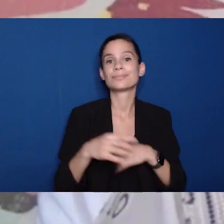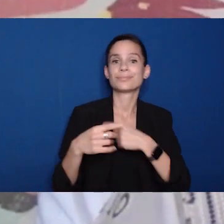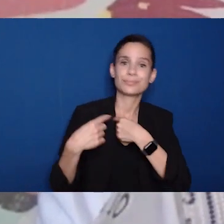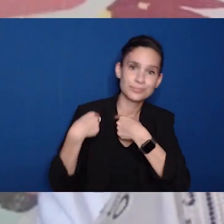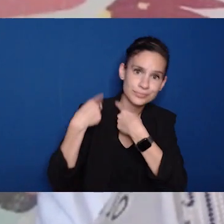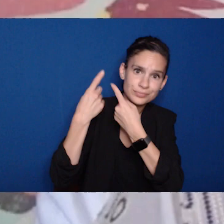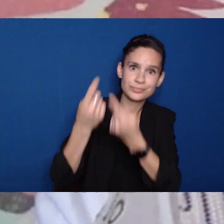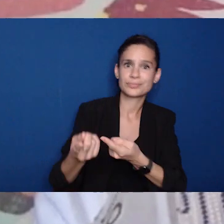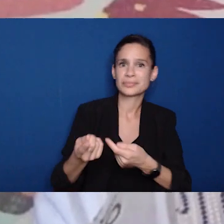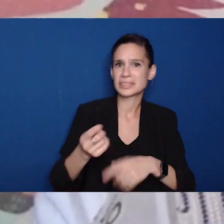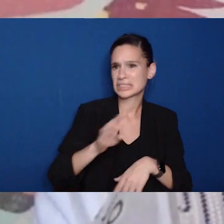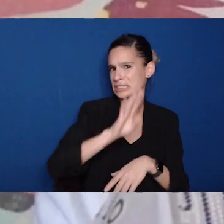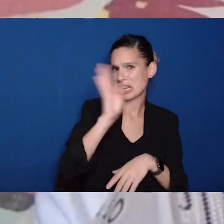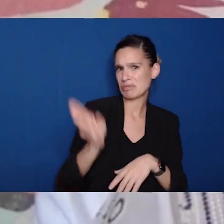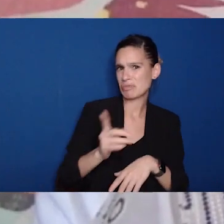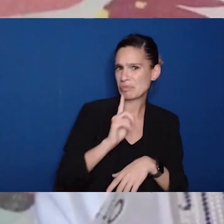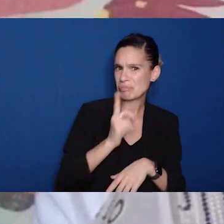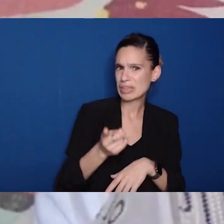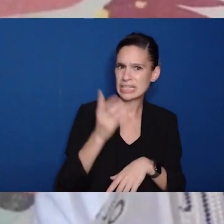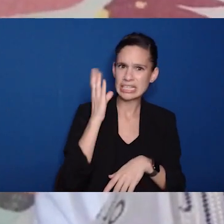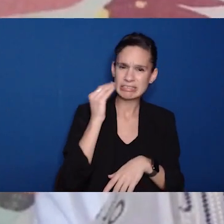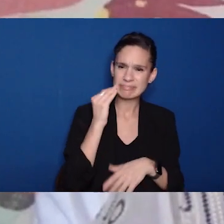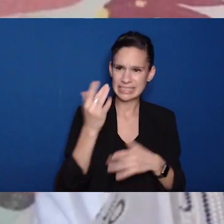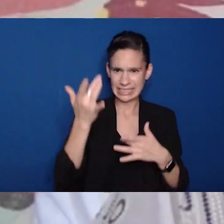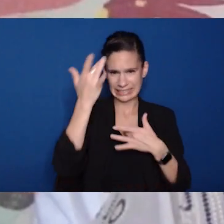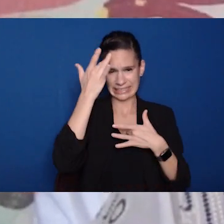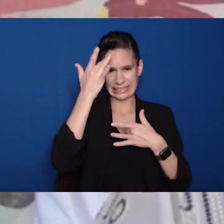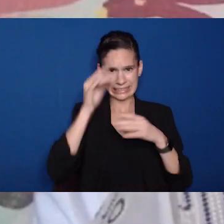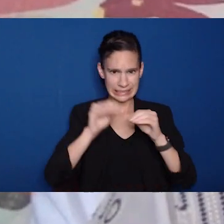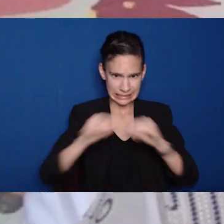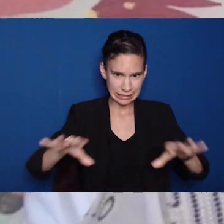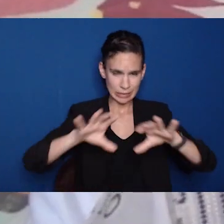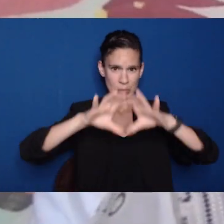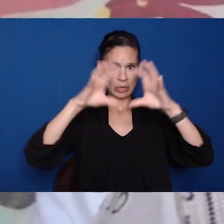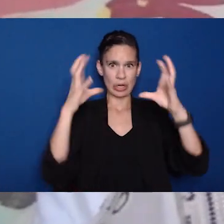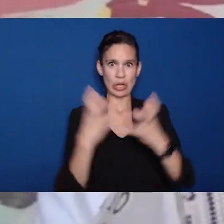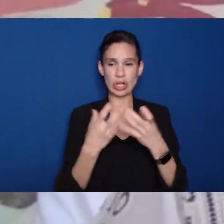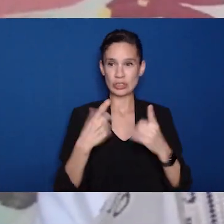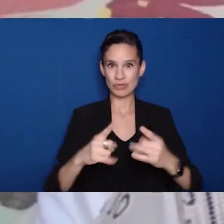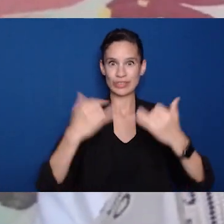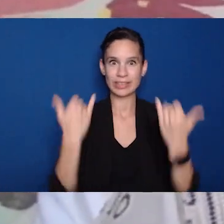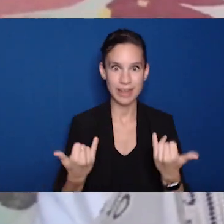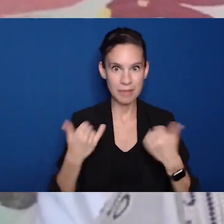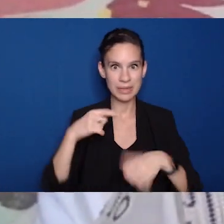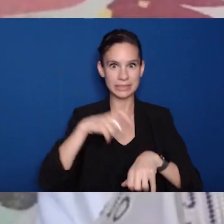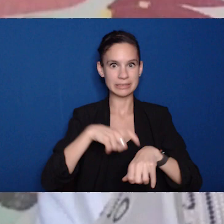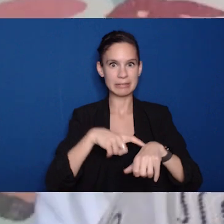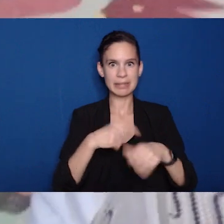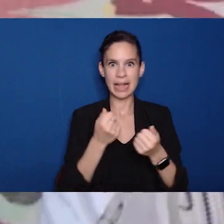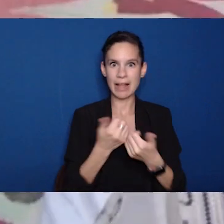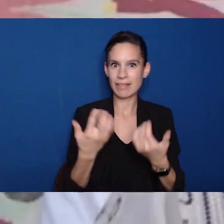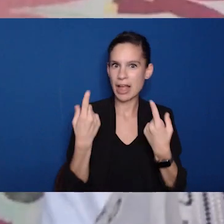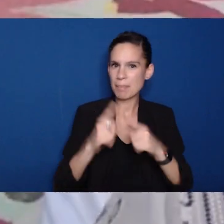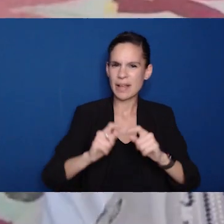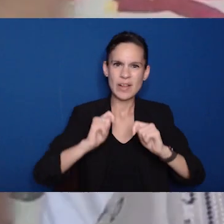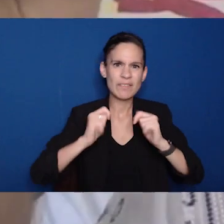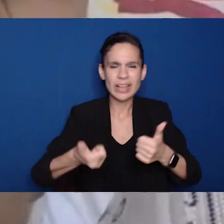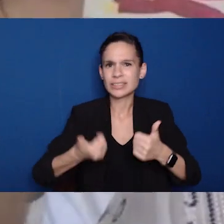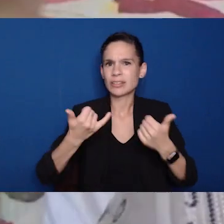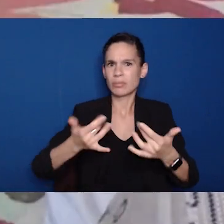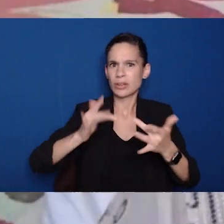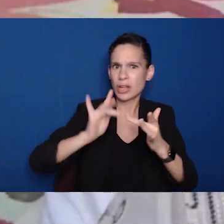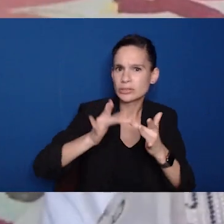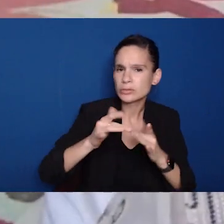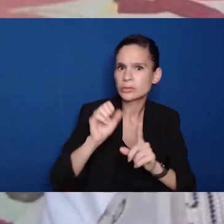is we have never had a pandemic during the kind of era we're in right now, where everything happens